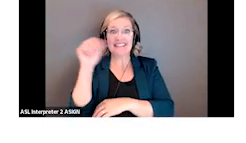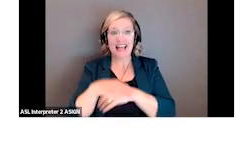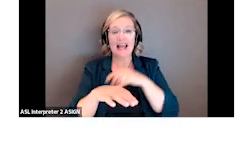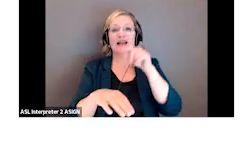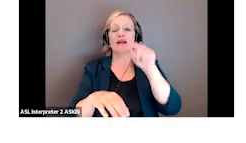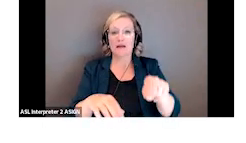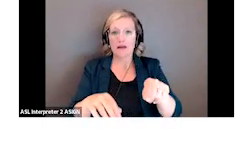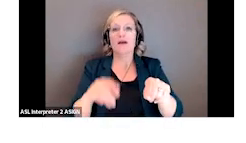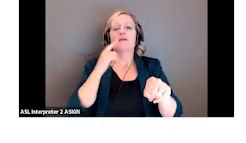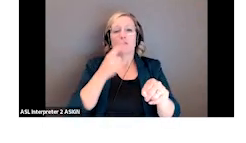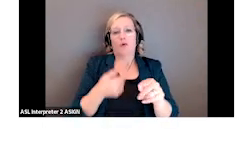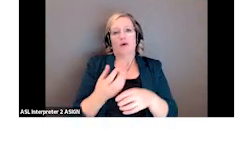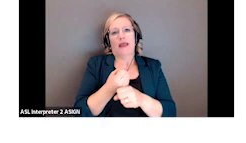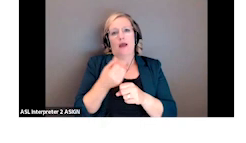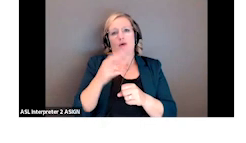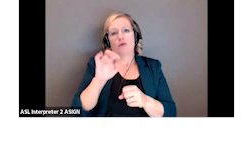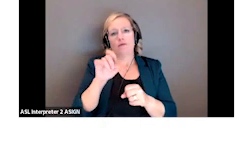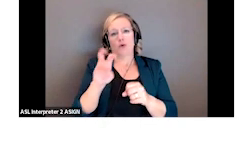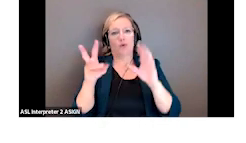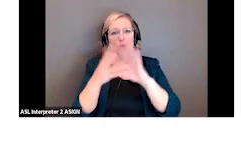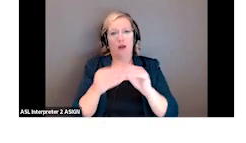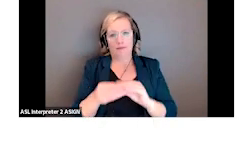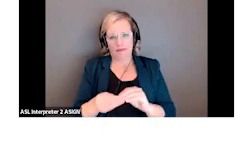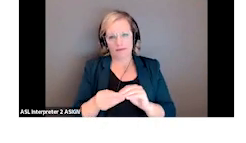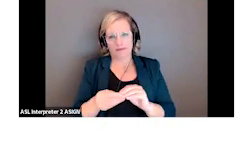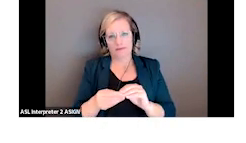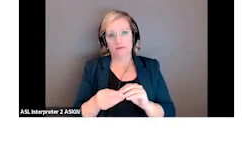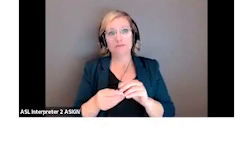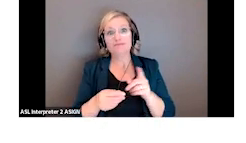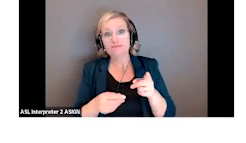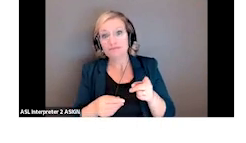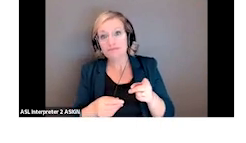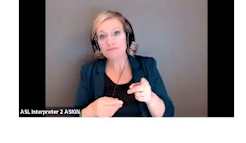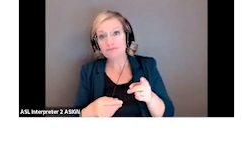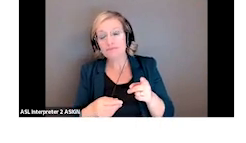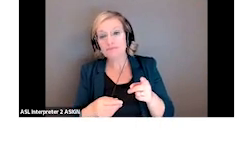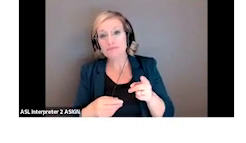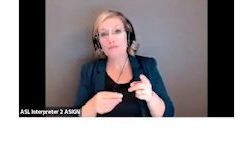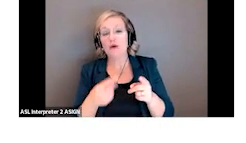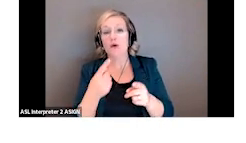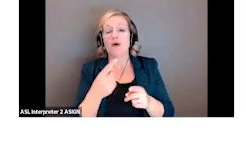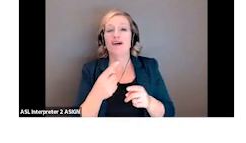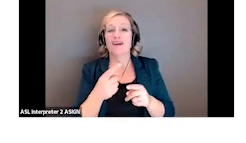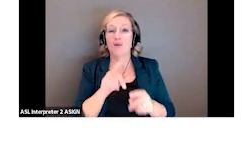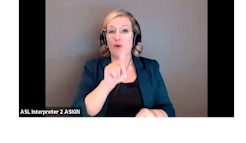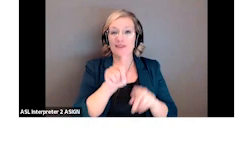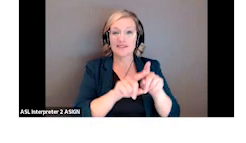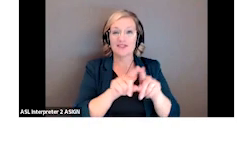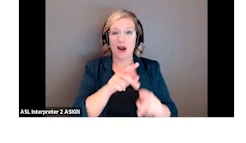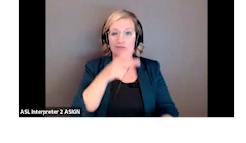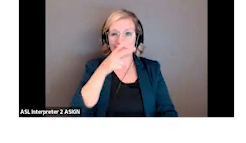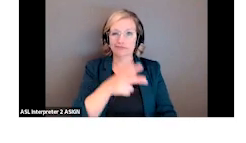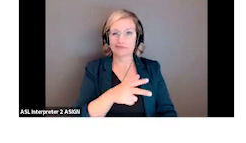review. You have no control over whether that review is a 1-star, a 3-star, or a